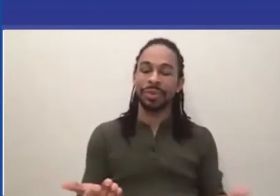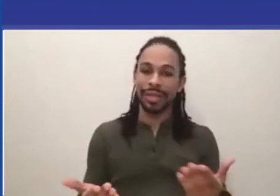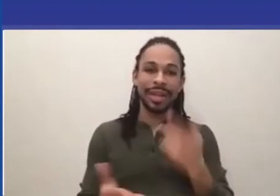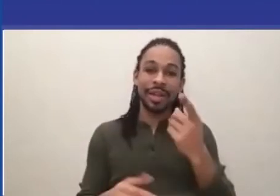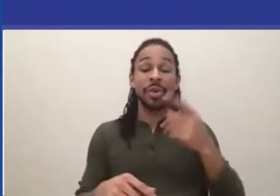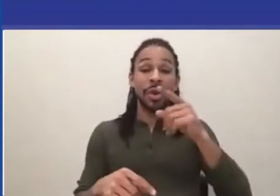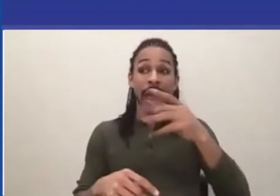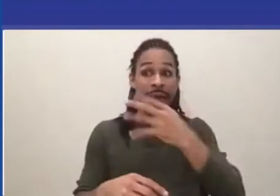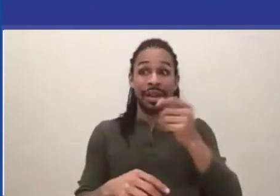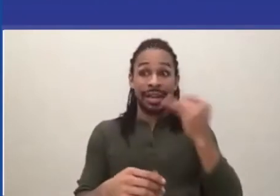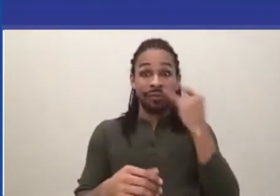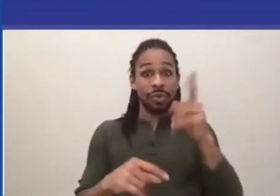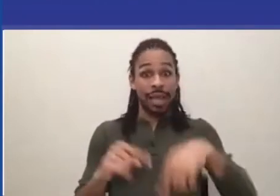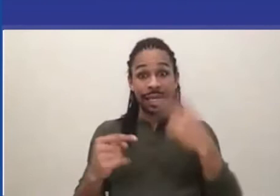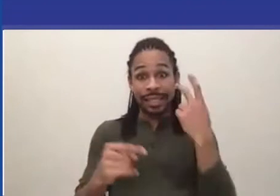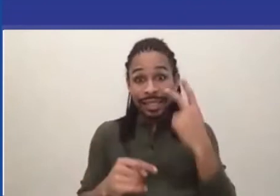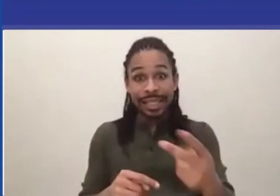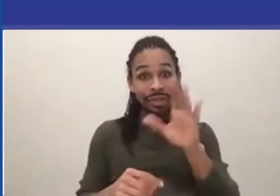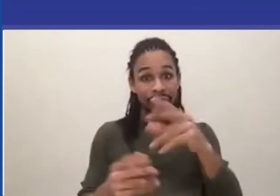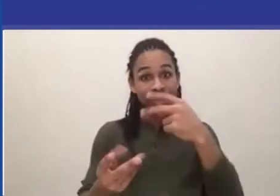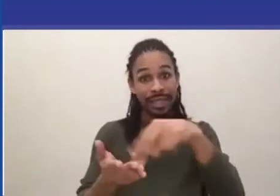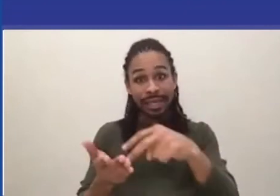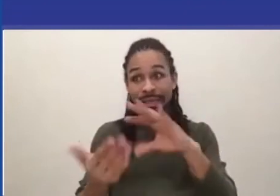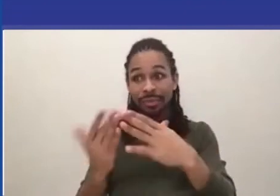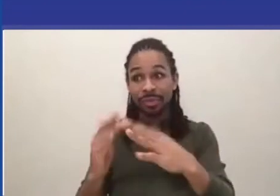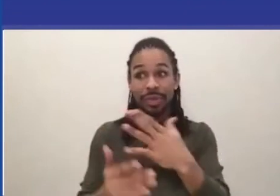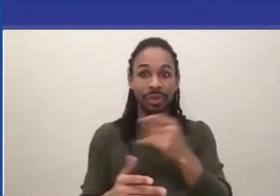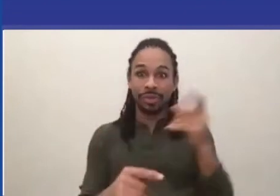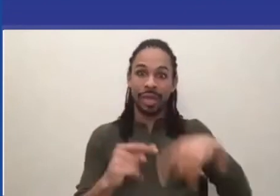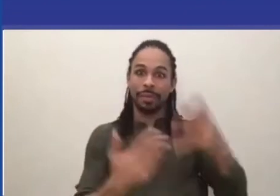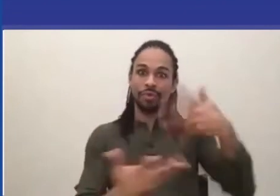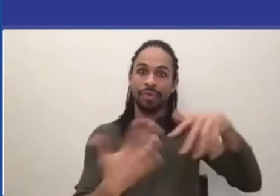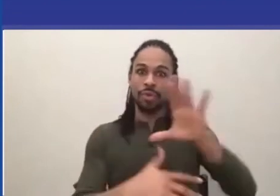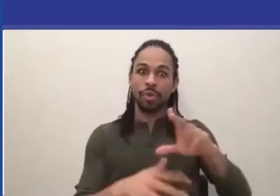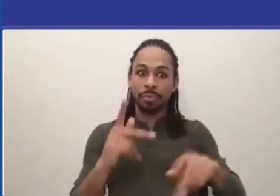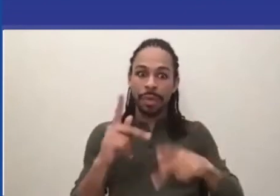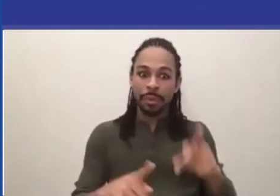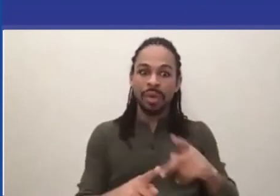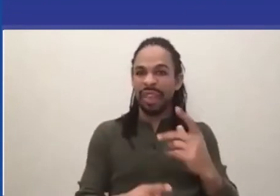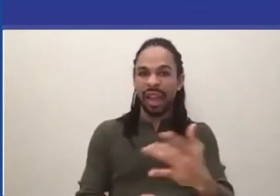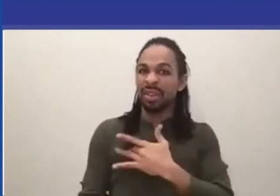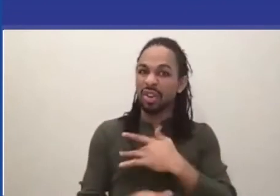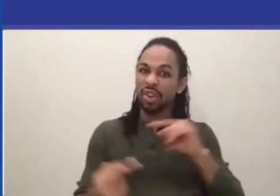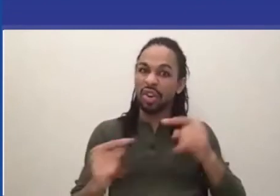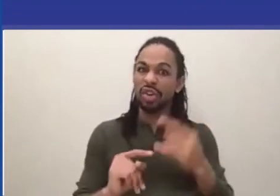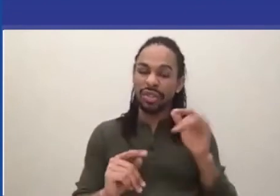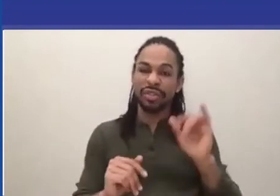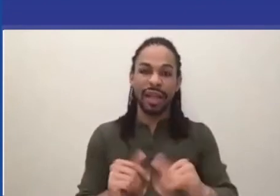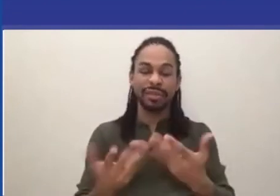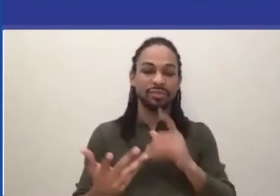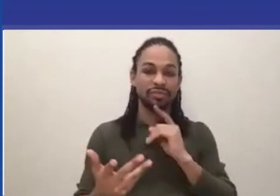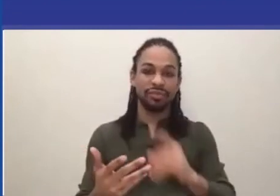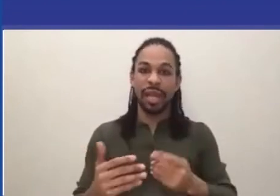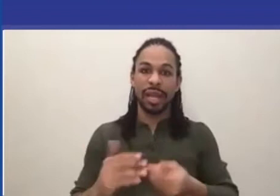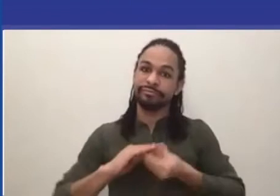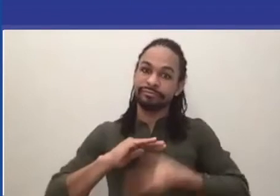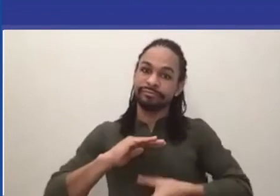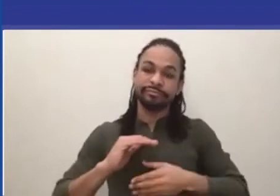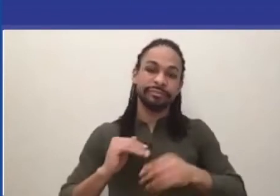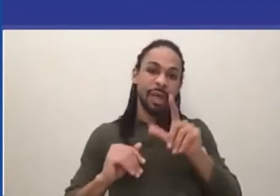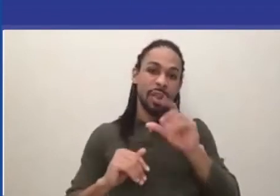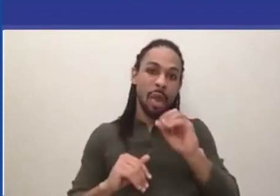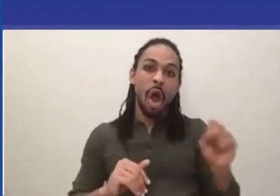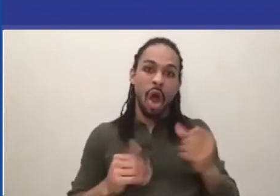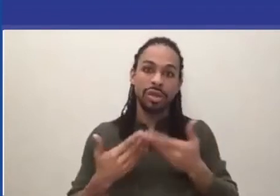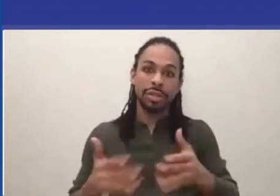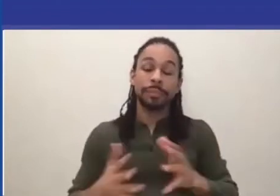your people, that hurts. That's a loss. And lastly, I think what you also named is who's